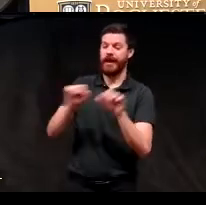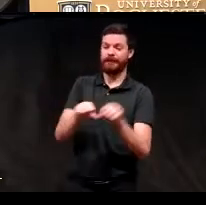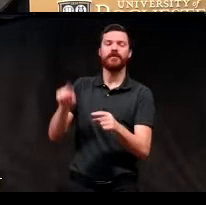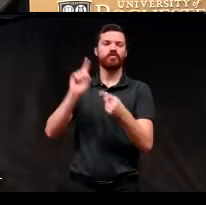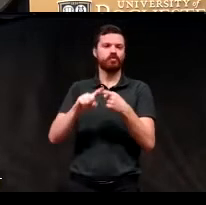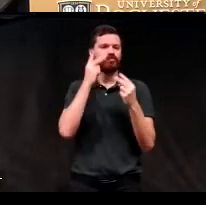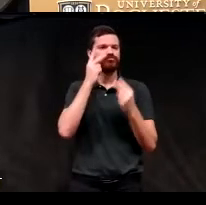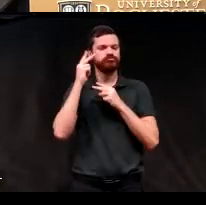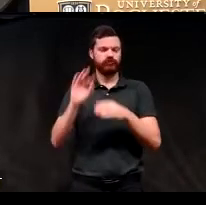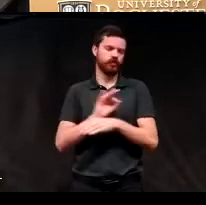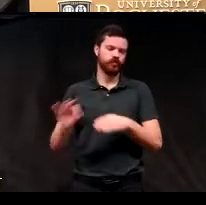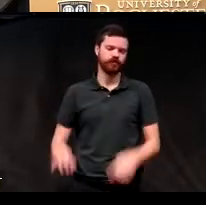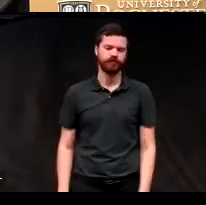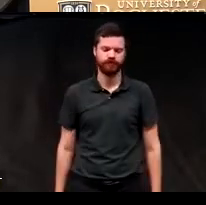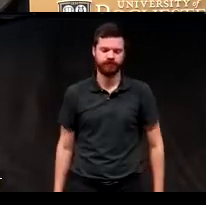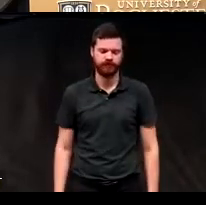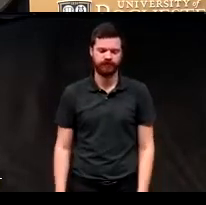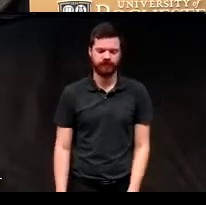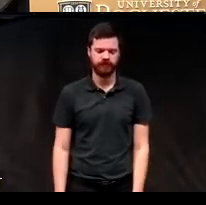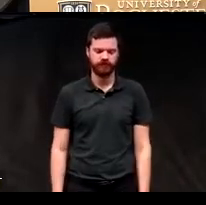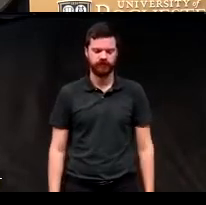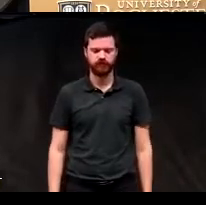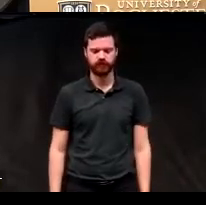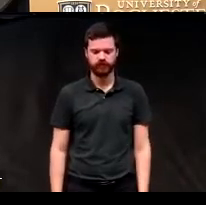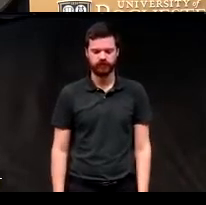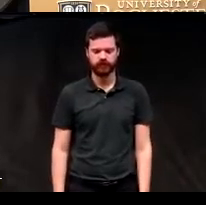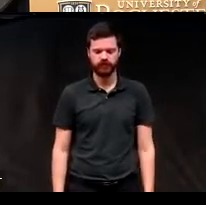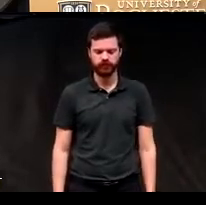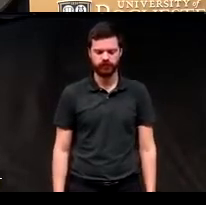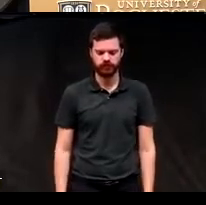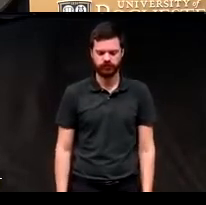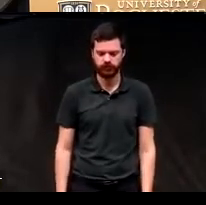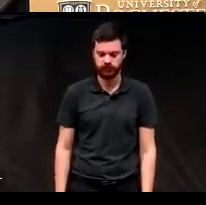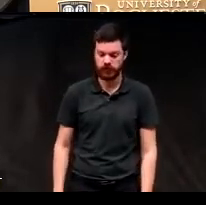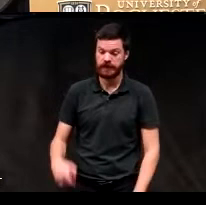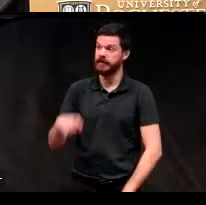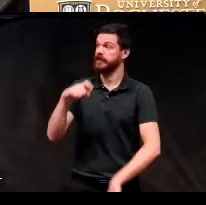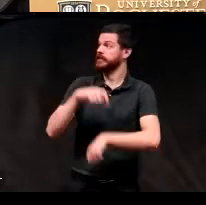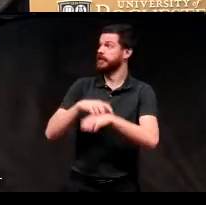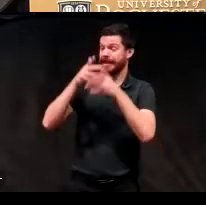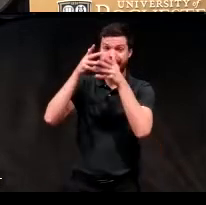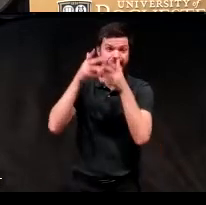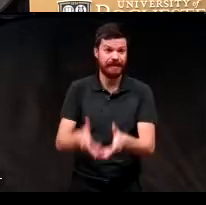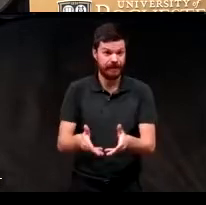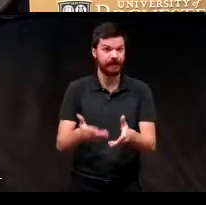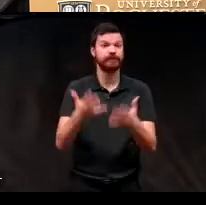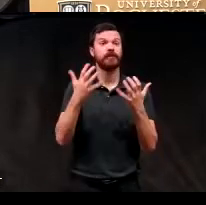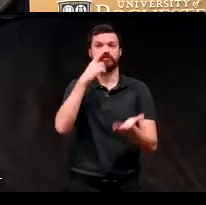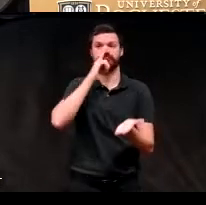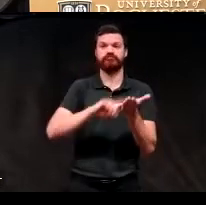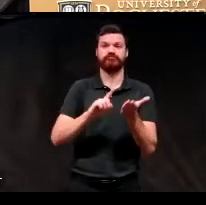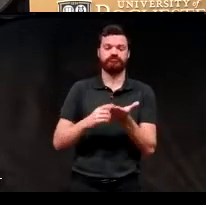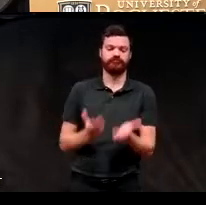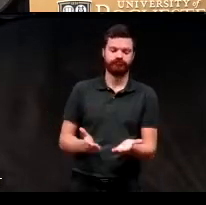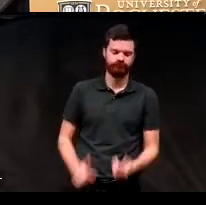functioning. So for our remaining time, I would like to look at how do